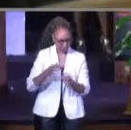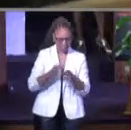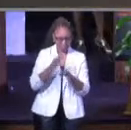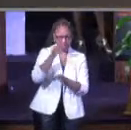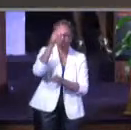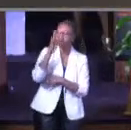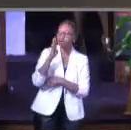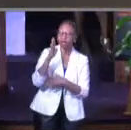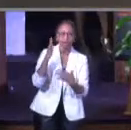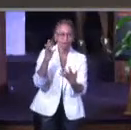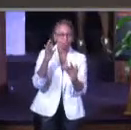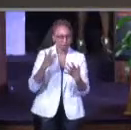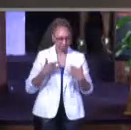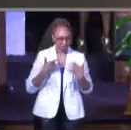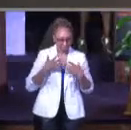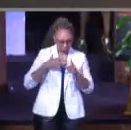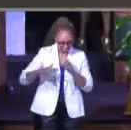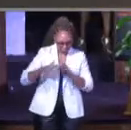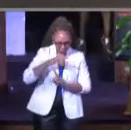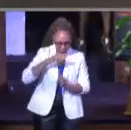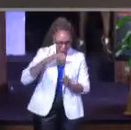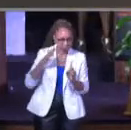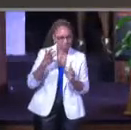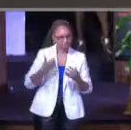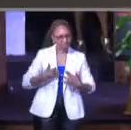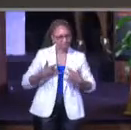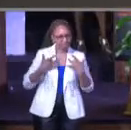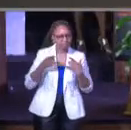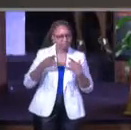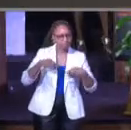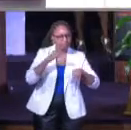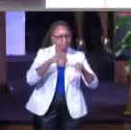God. I want to feel your presence. I want to feel your move